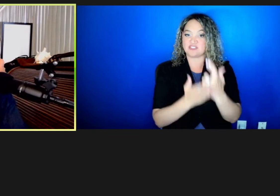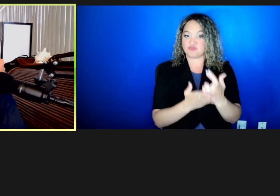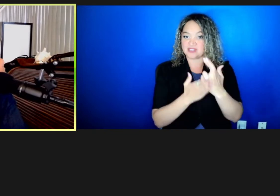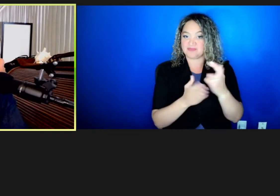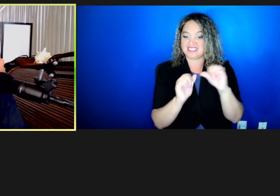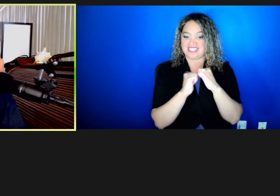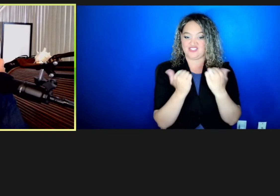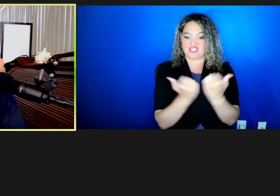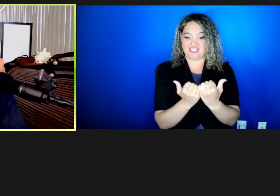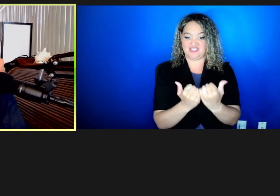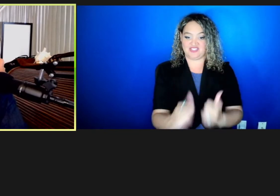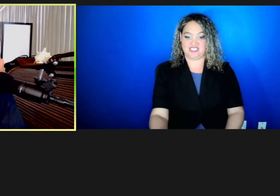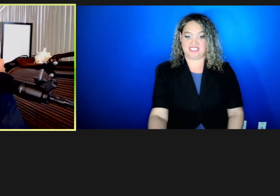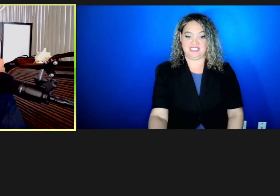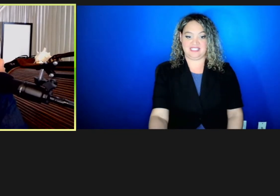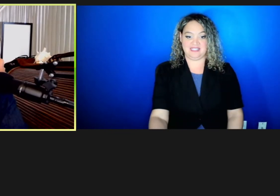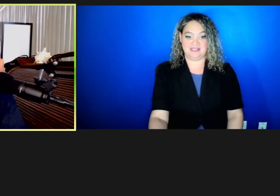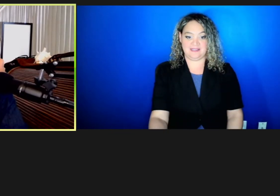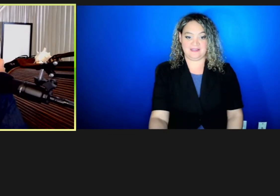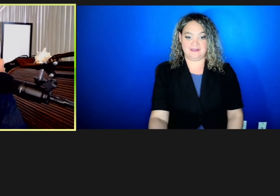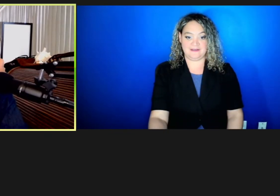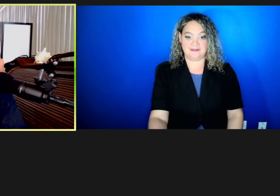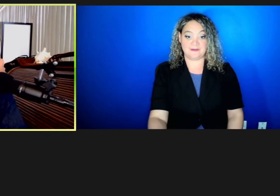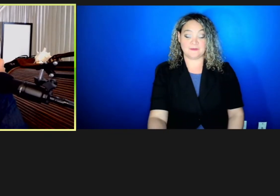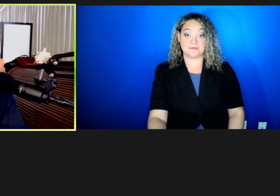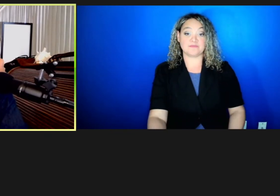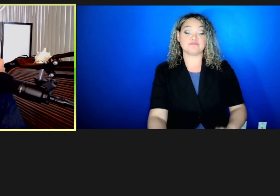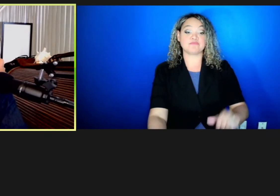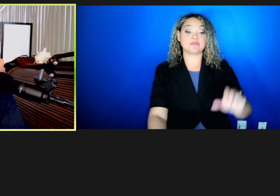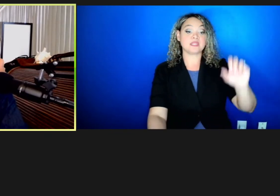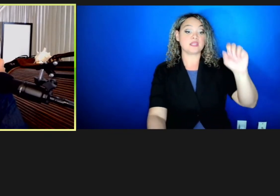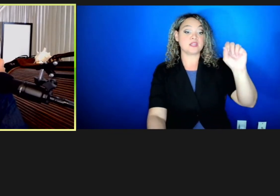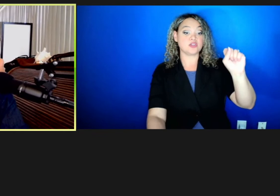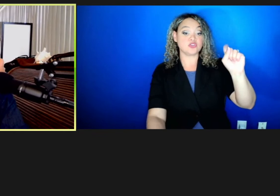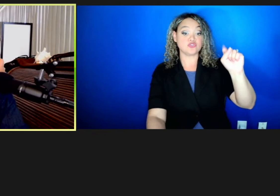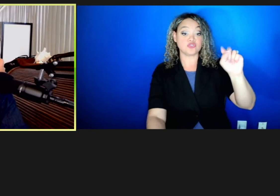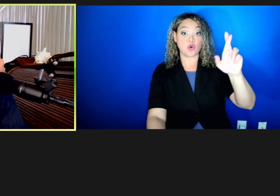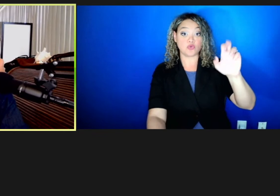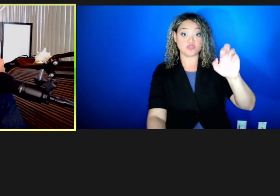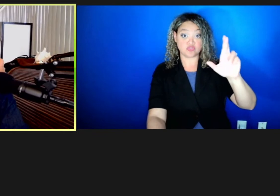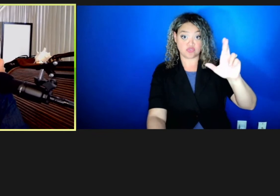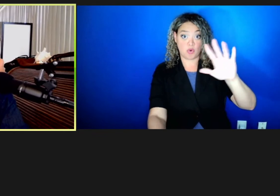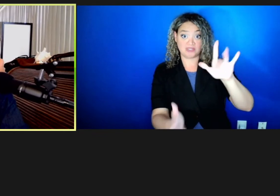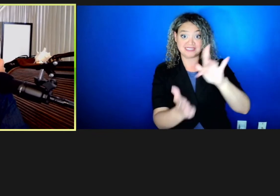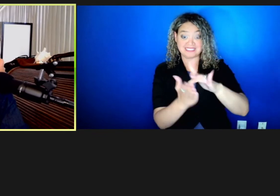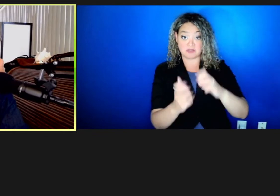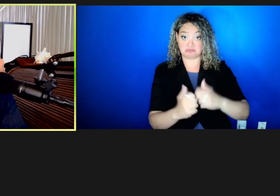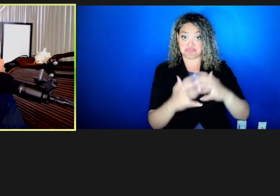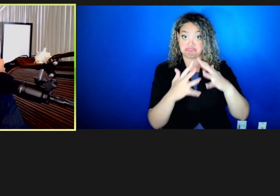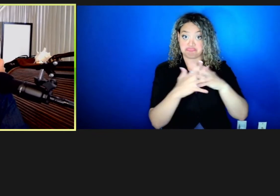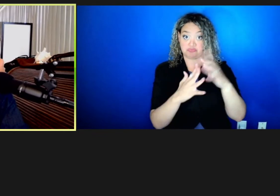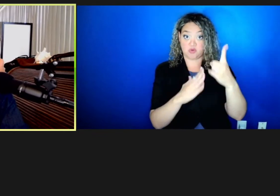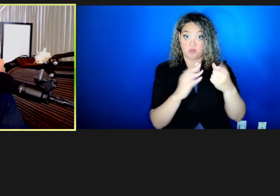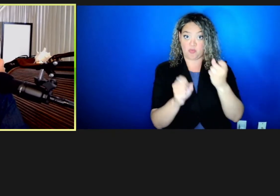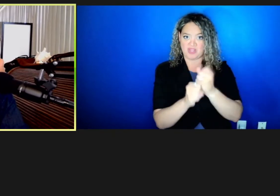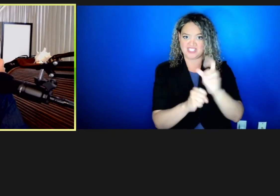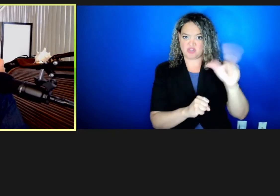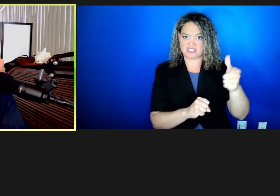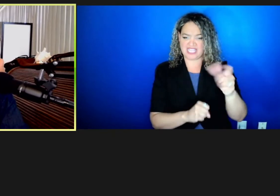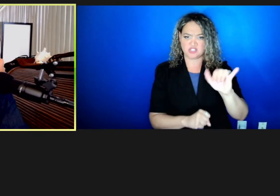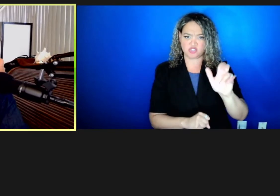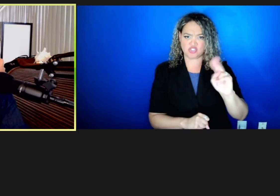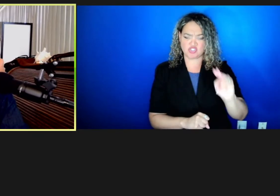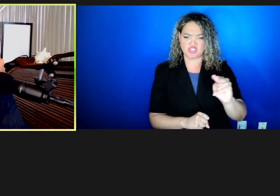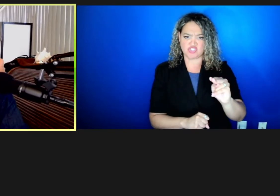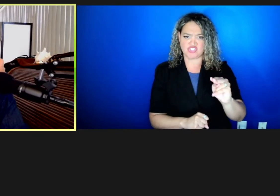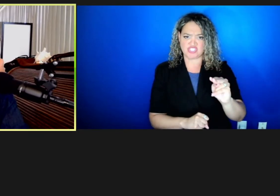agencies. About a year after the Storer Center got underway, Jean began to have seizures, and it was